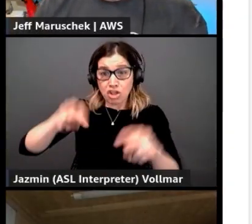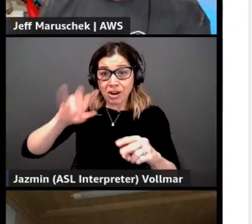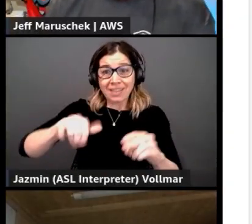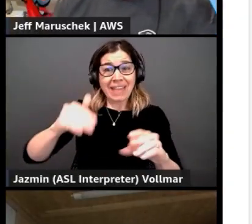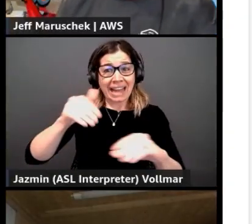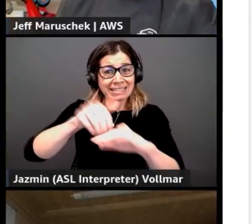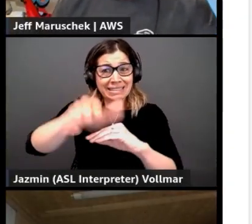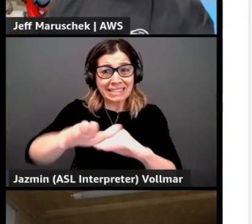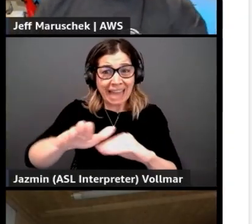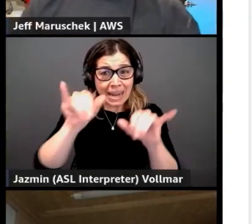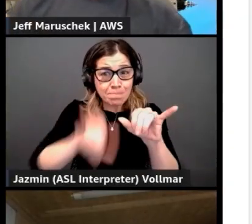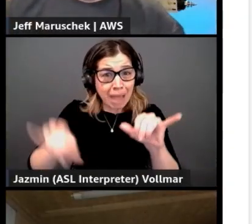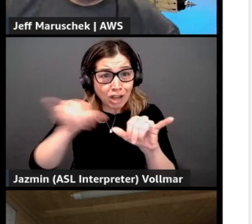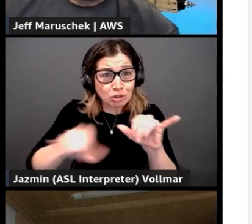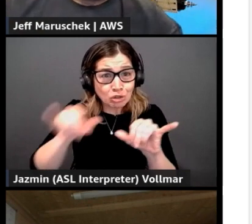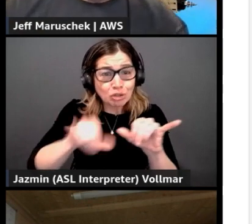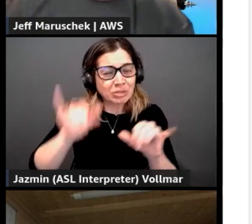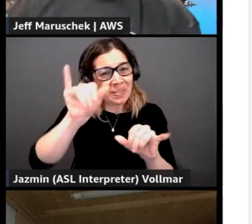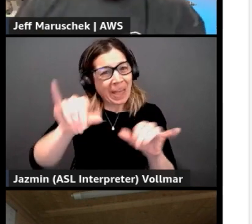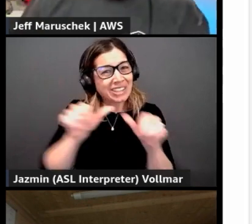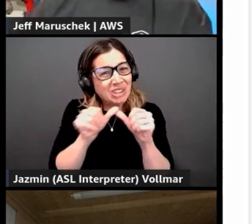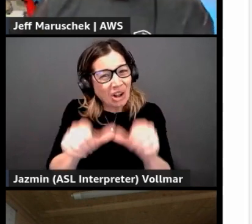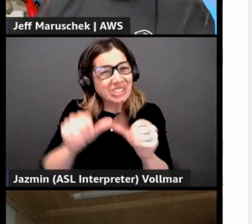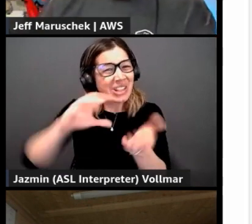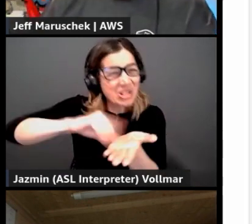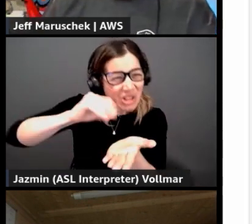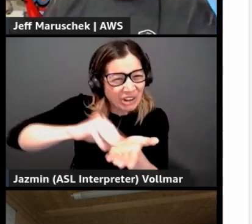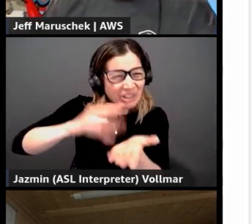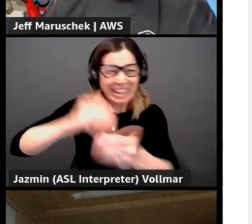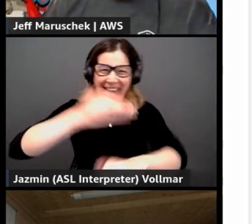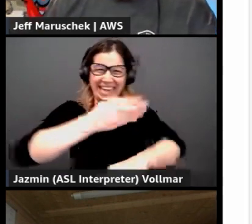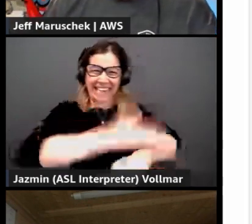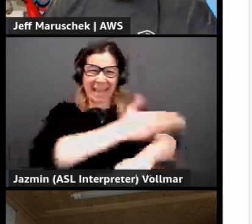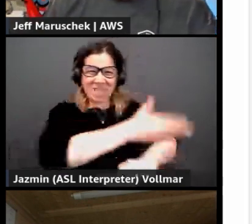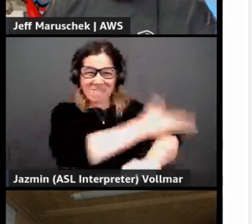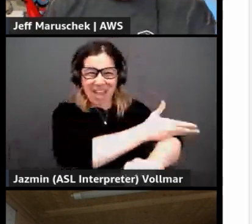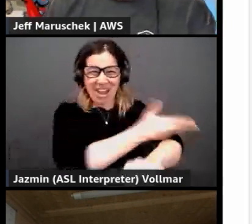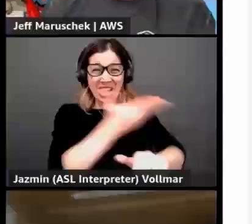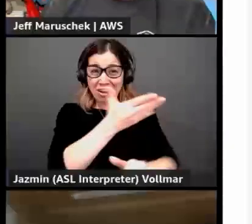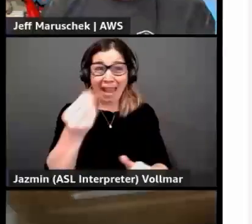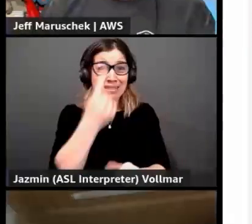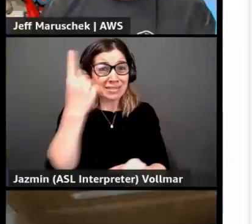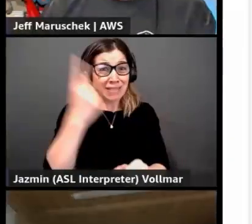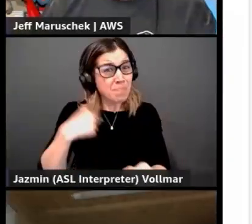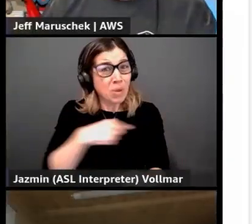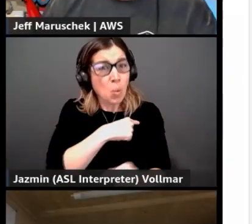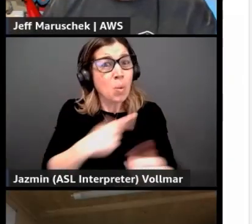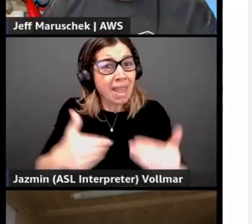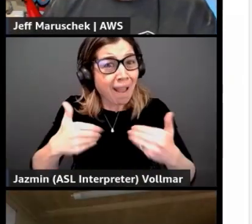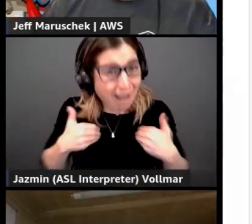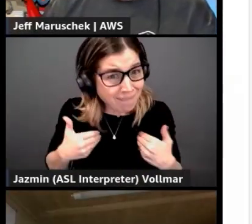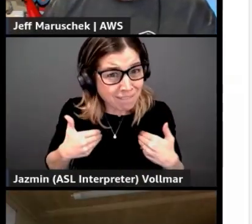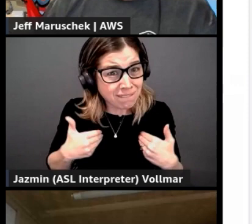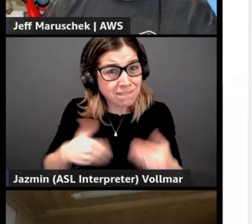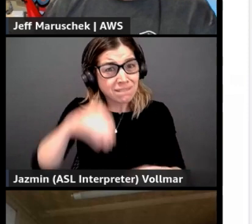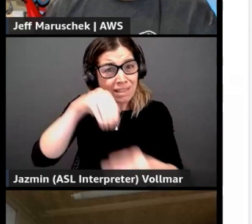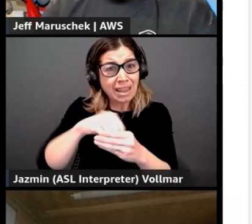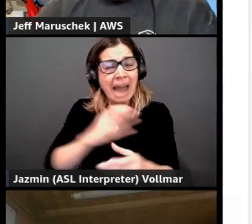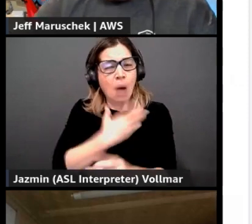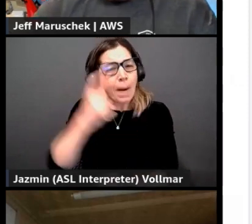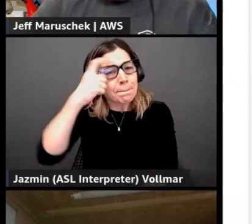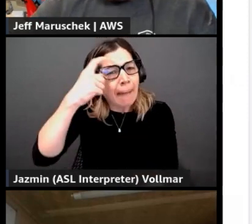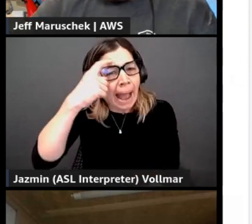learning and getting better. Gotcha. And it's something we do have in our minds